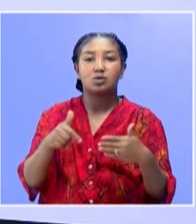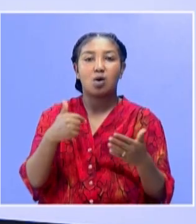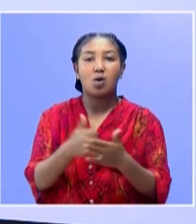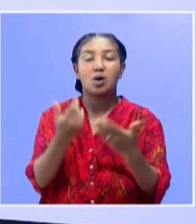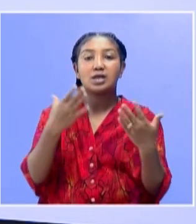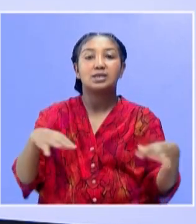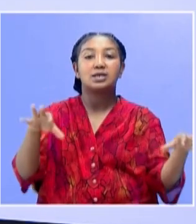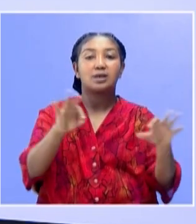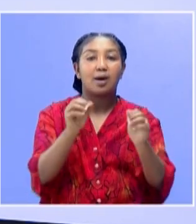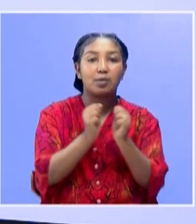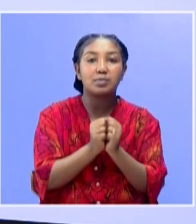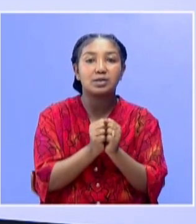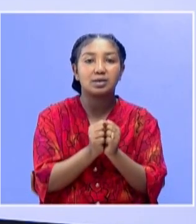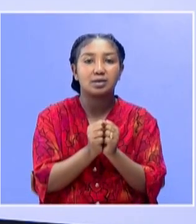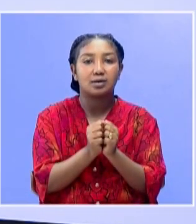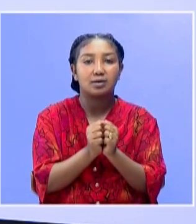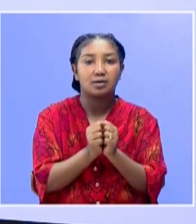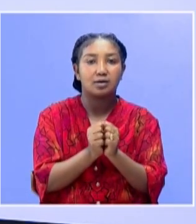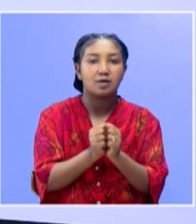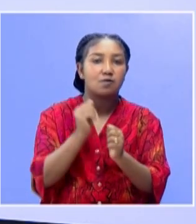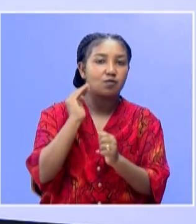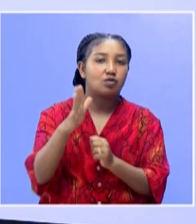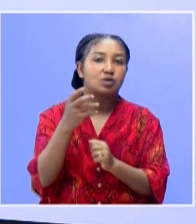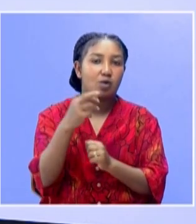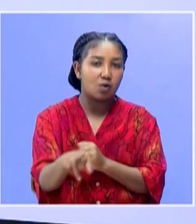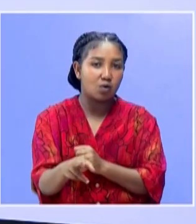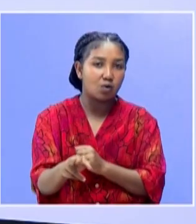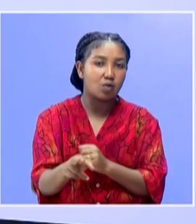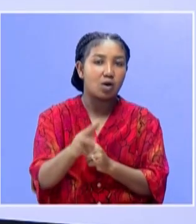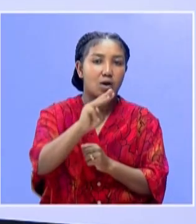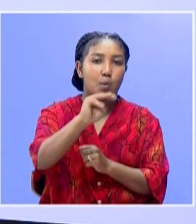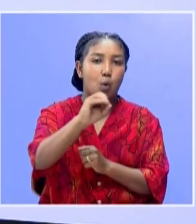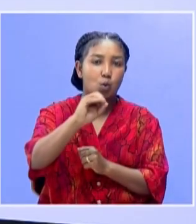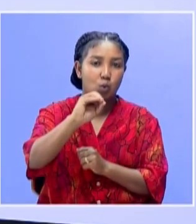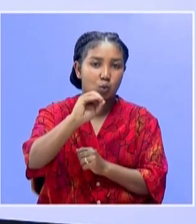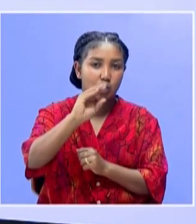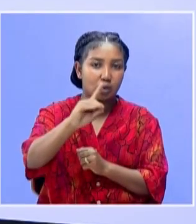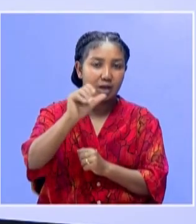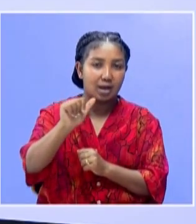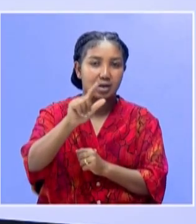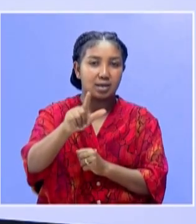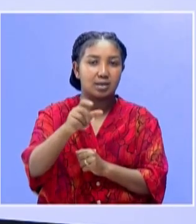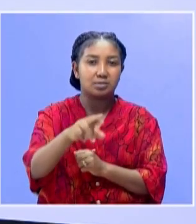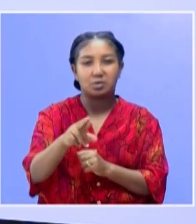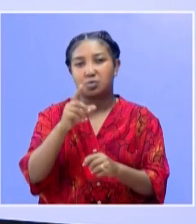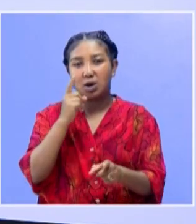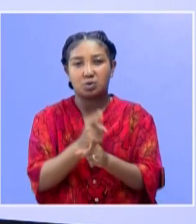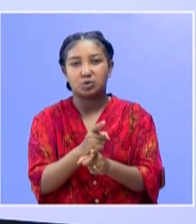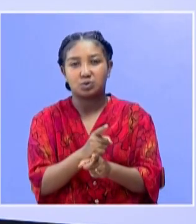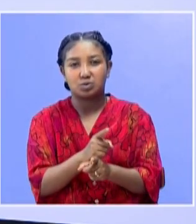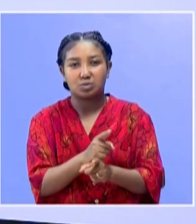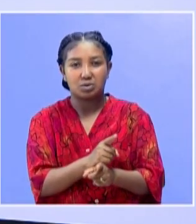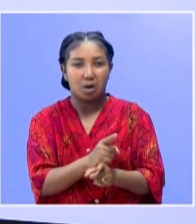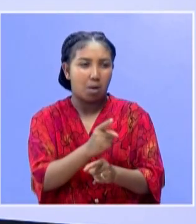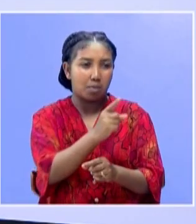we need to come up here? With a future or modal possibilities. For example, we are not sure about somebody's